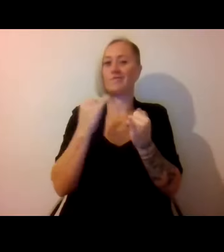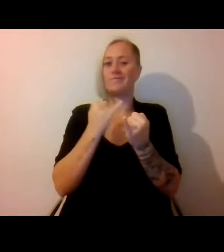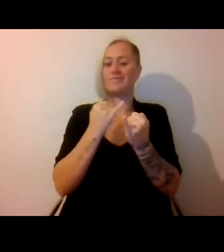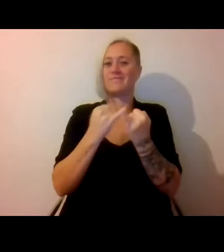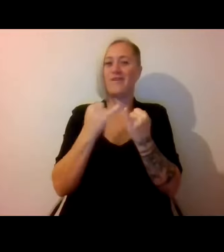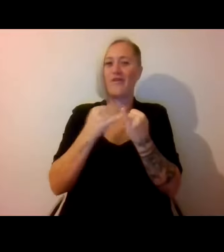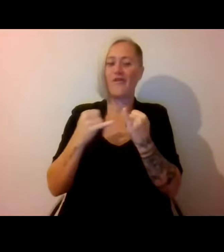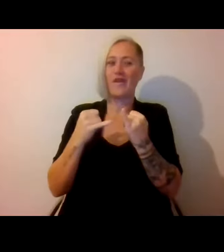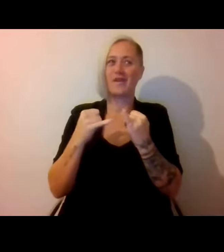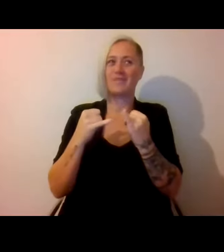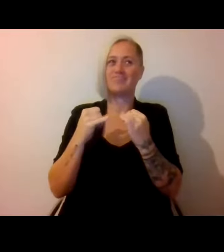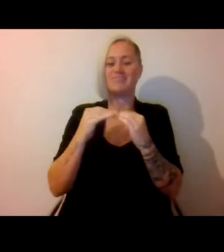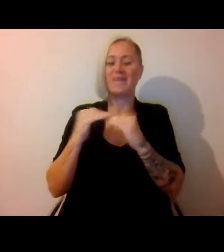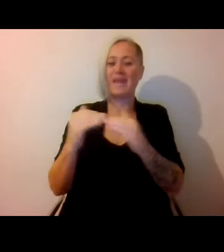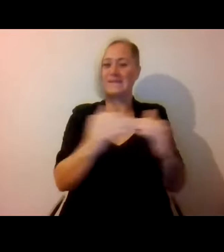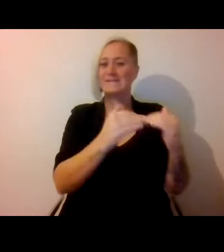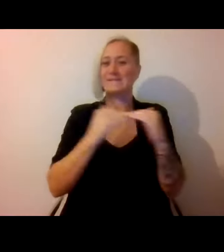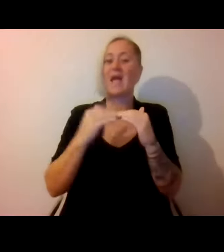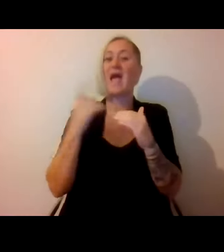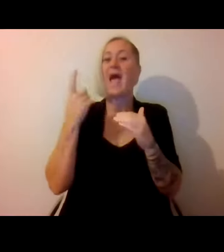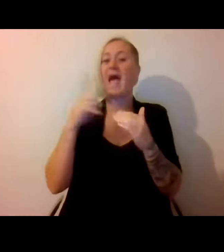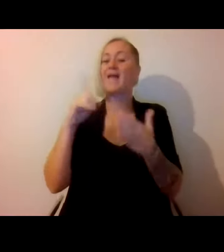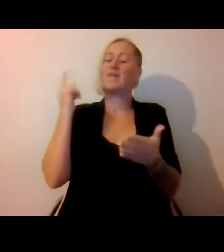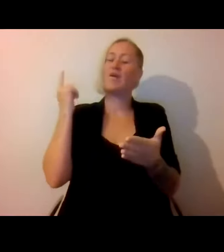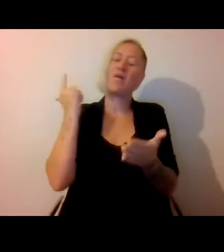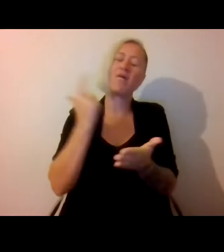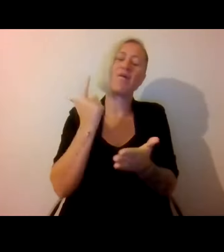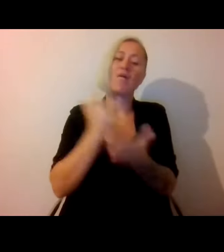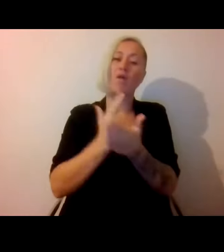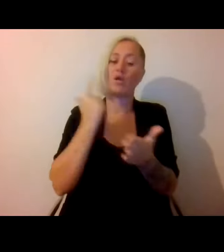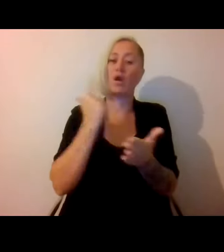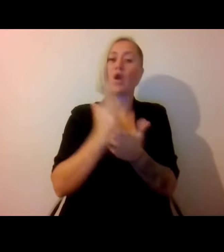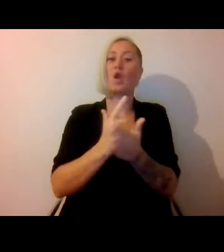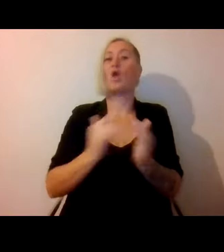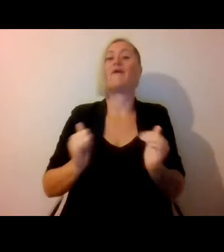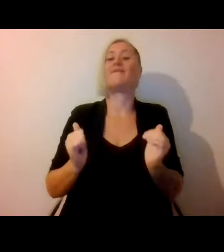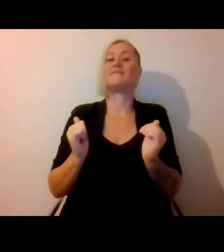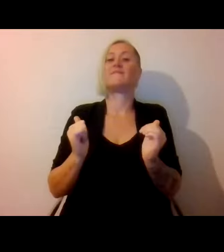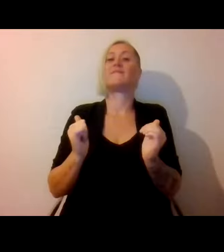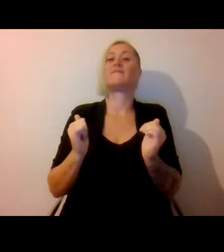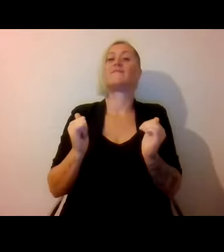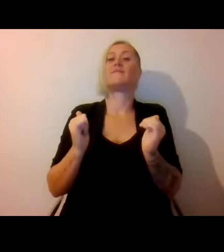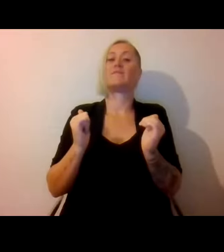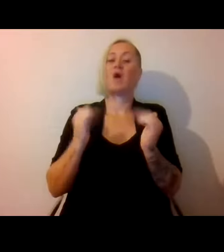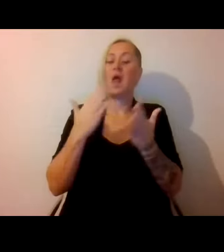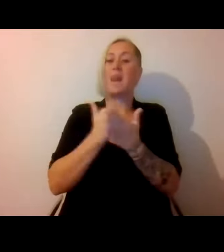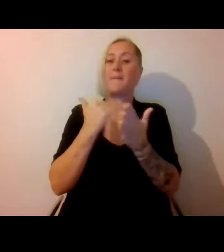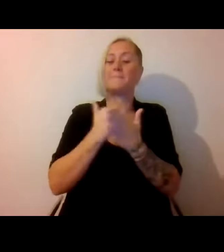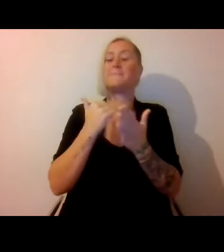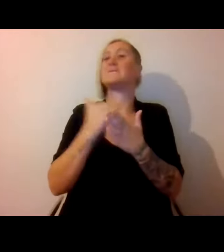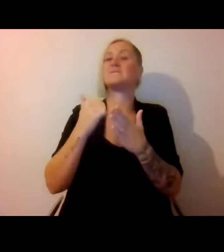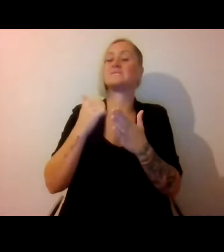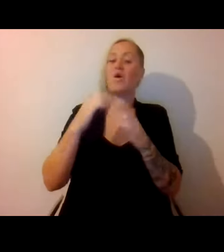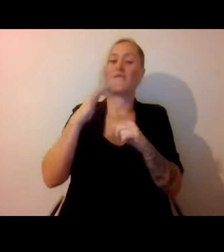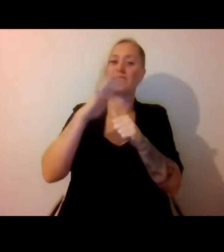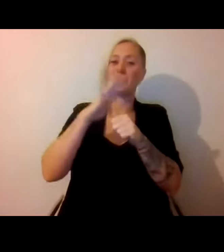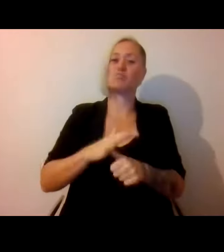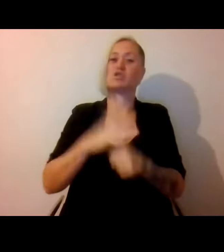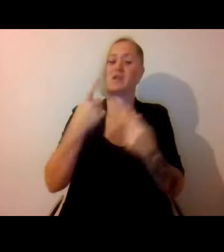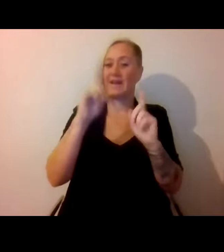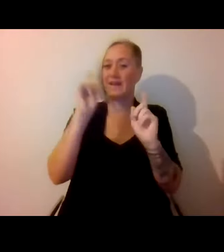there's a higher degree of depression and anxiety in deaf people than hearing people. The suicide rate is a little bit